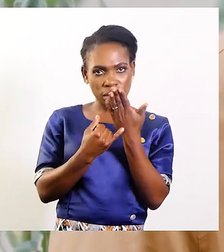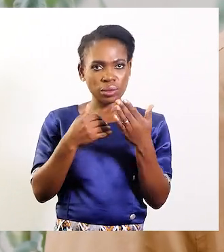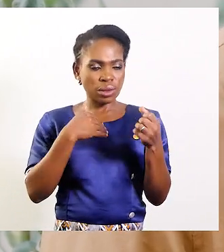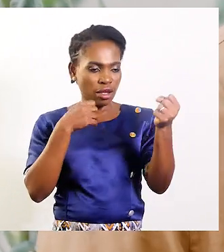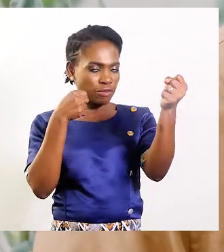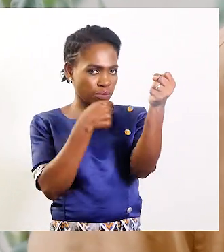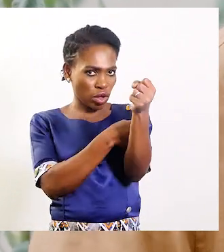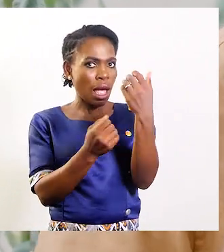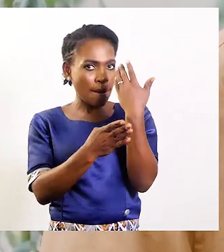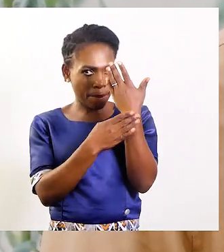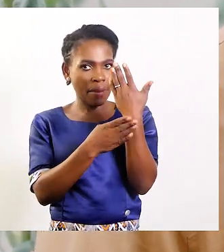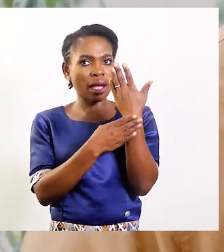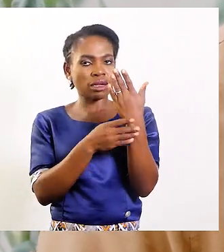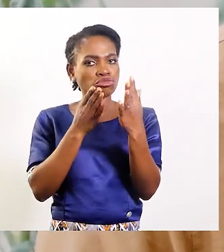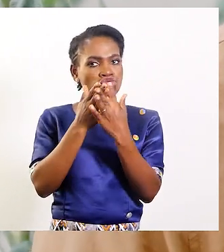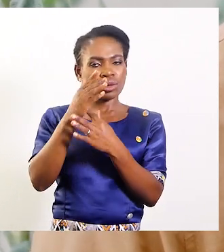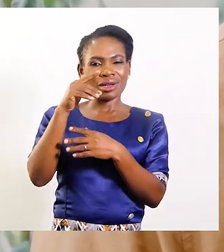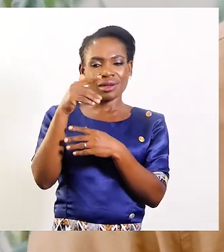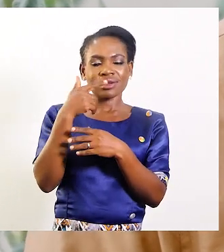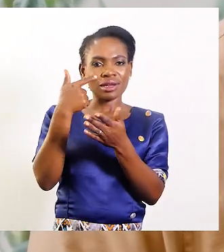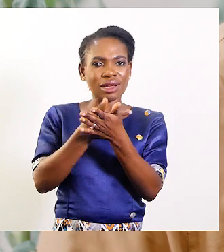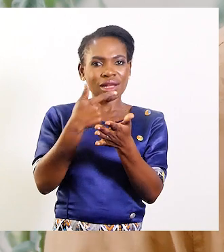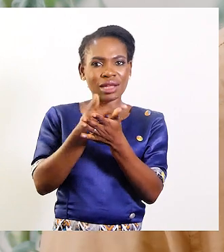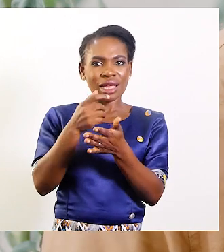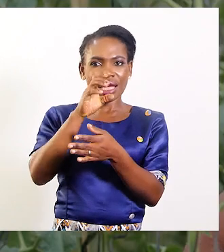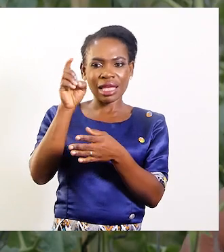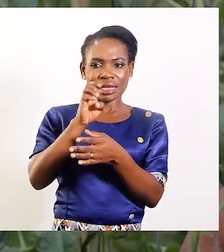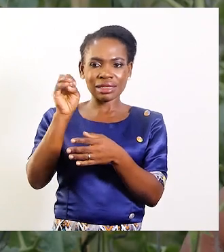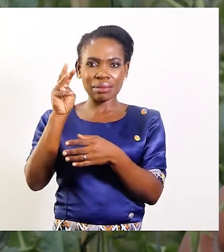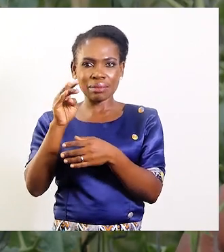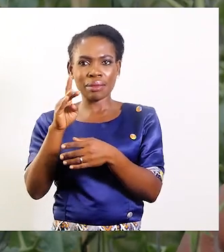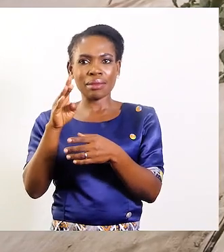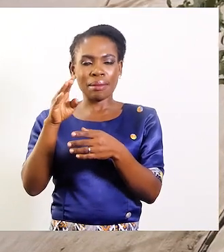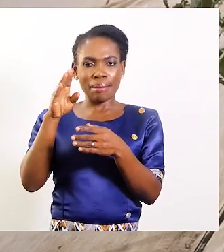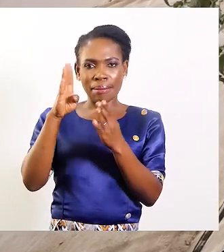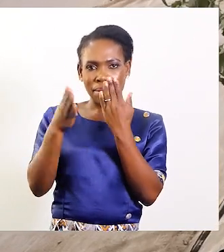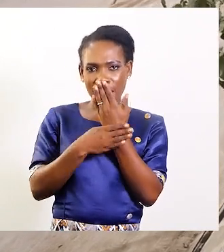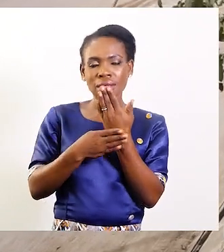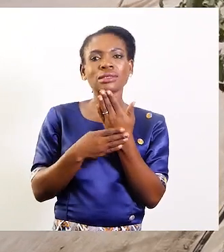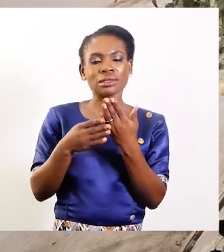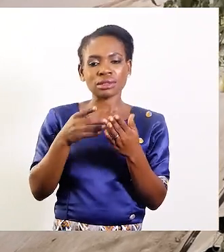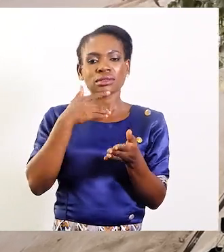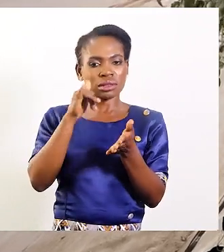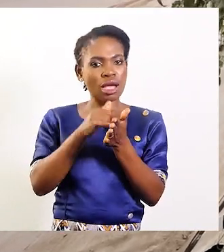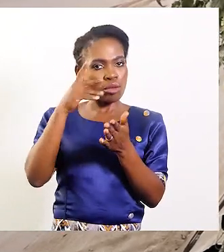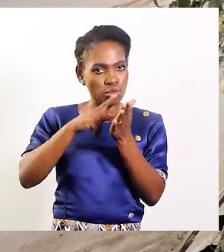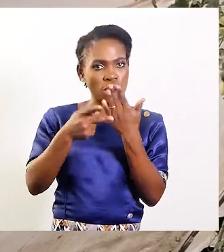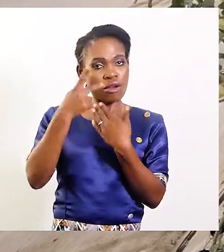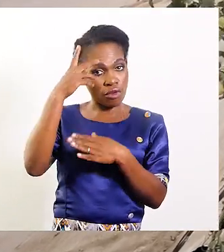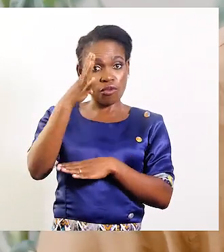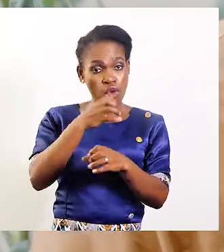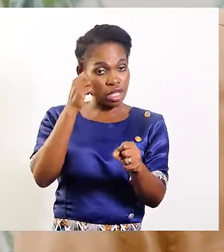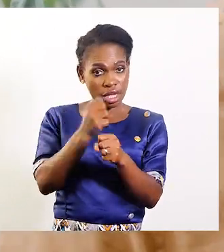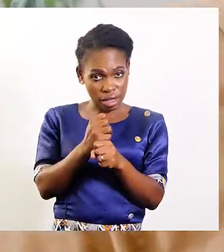Exim Bank. Okay. And it's being implemented by Agri-Impact Consult. Right. The project is 4 years. We are in 6 regions of the